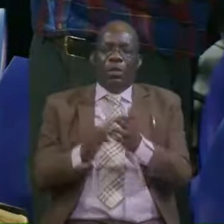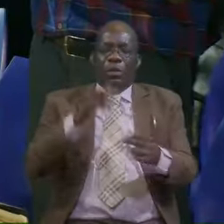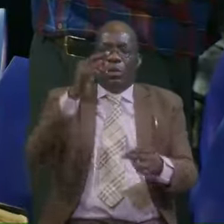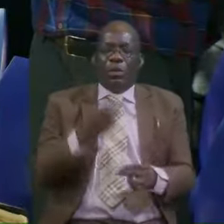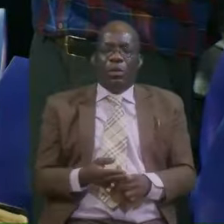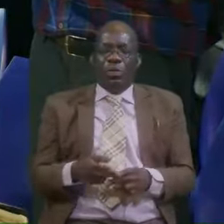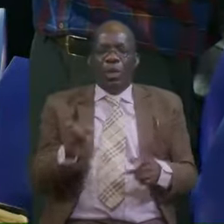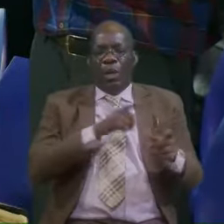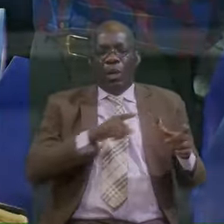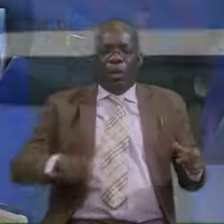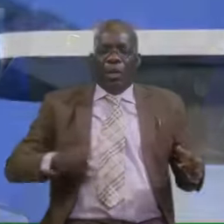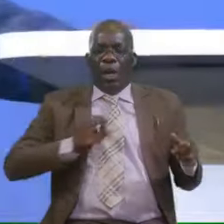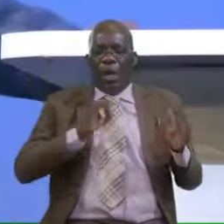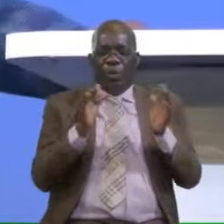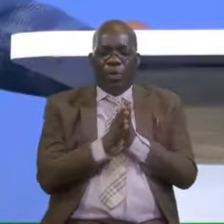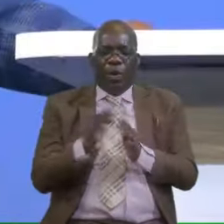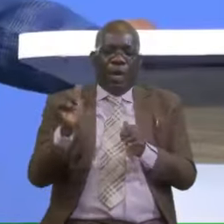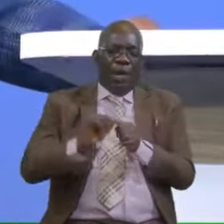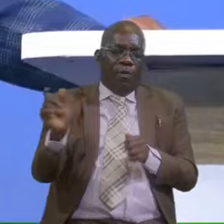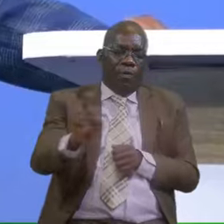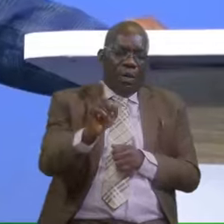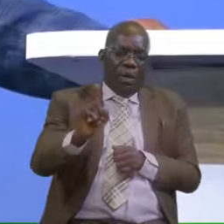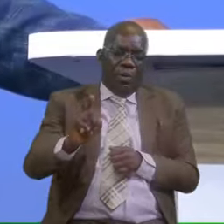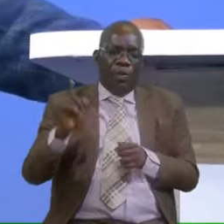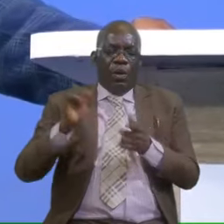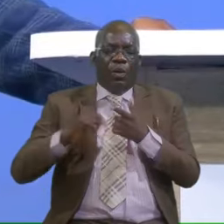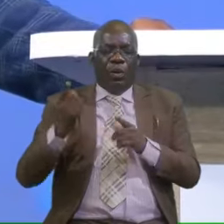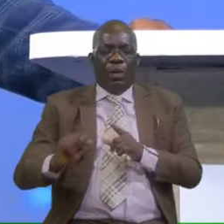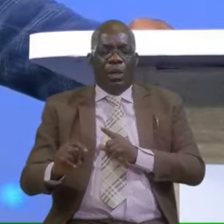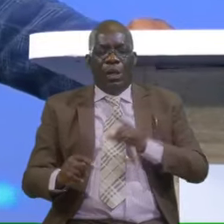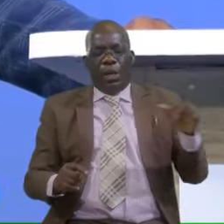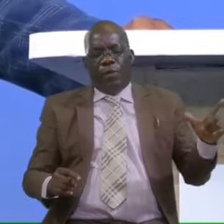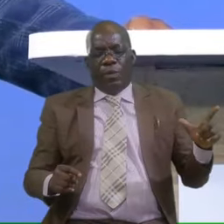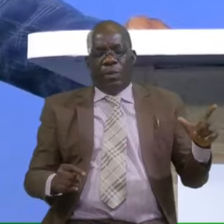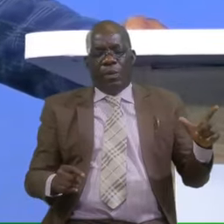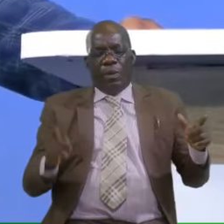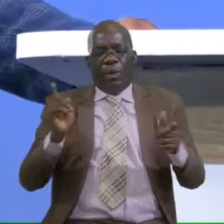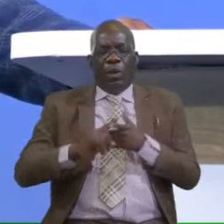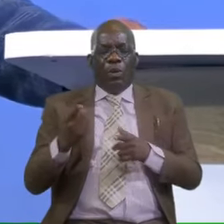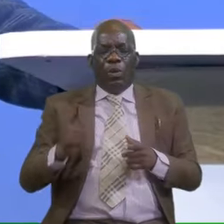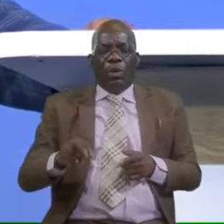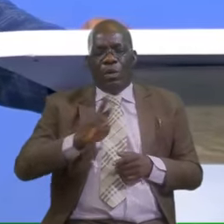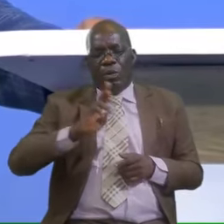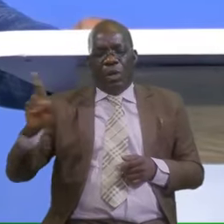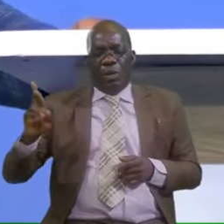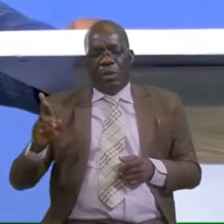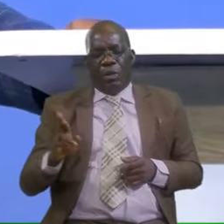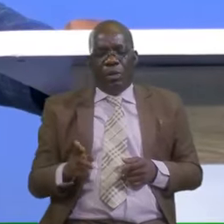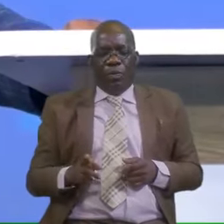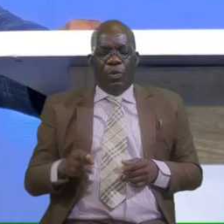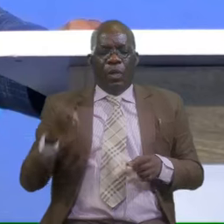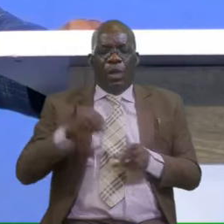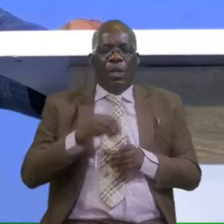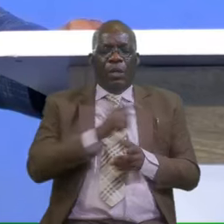Lord, I pray everywhere, to the left, to the right, in the